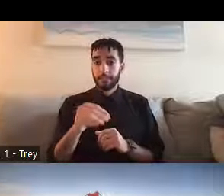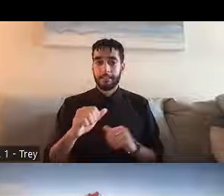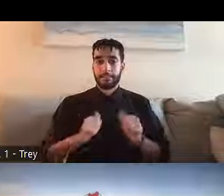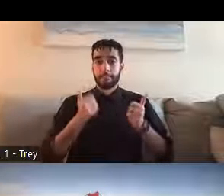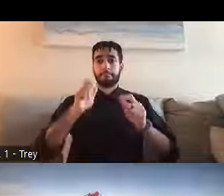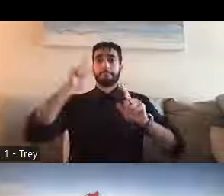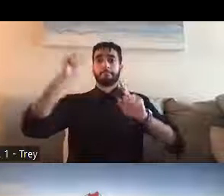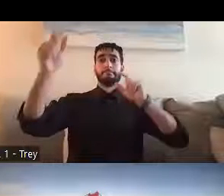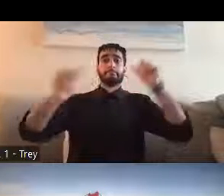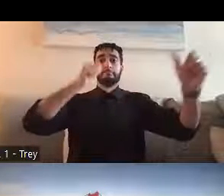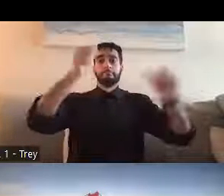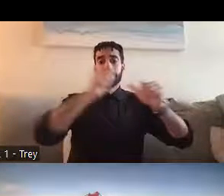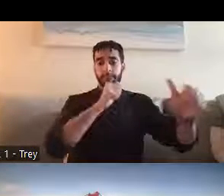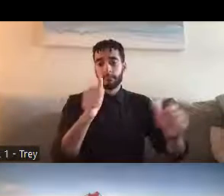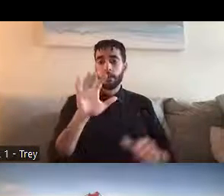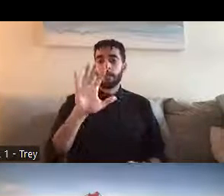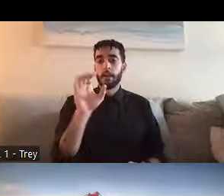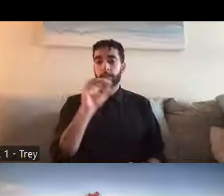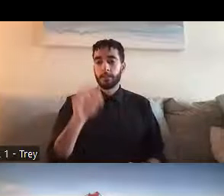Veterans Administration benefits.